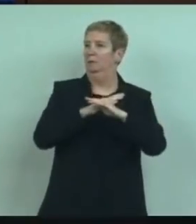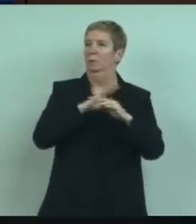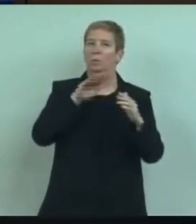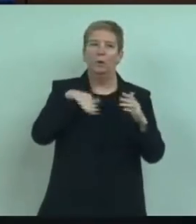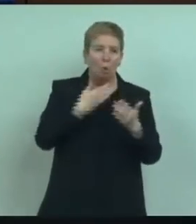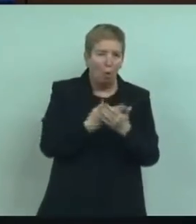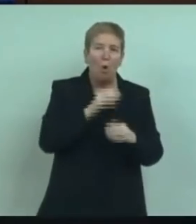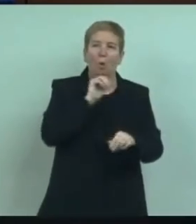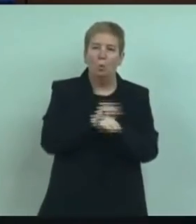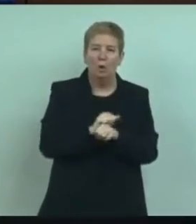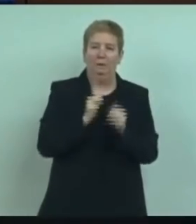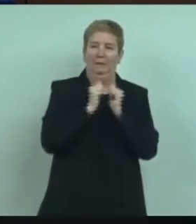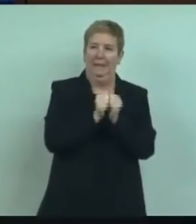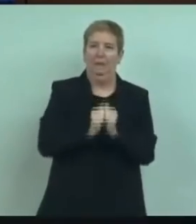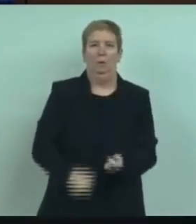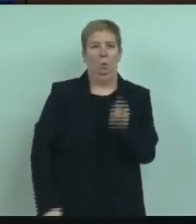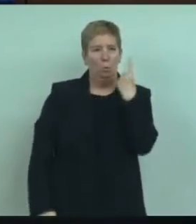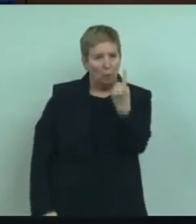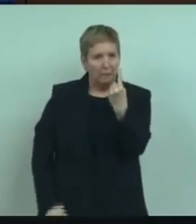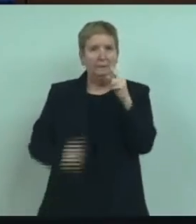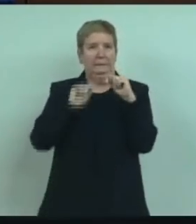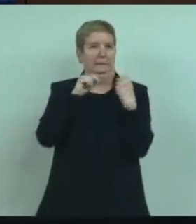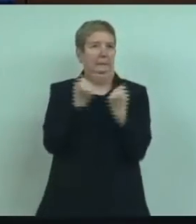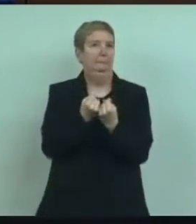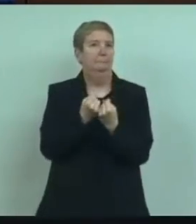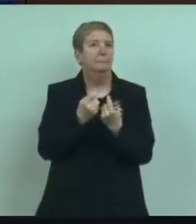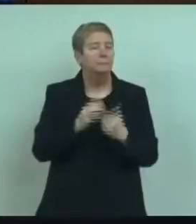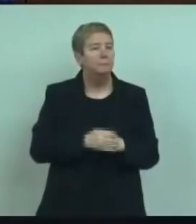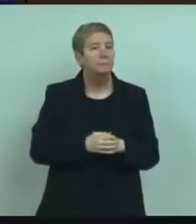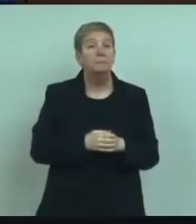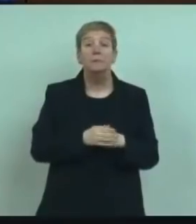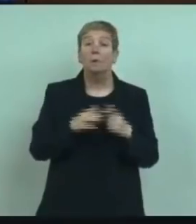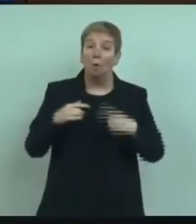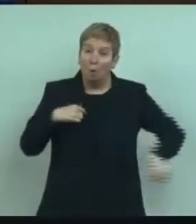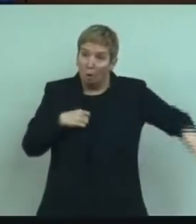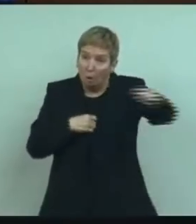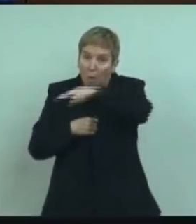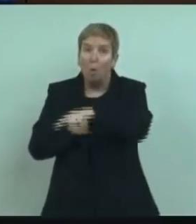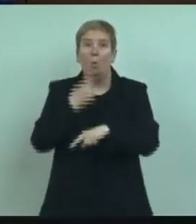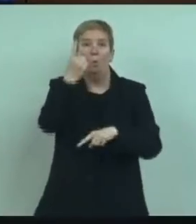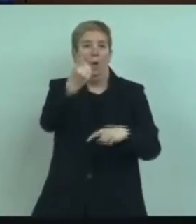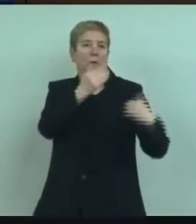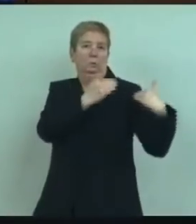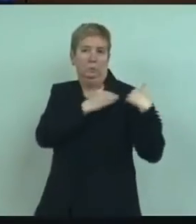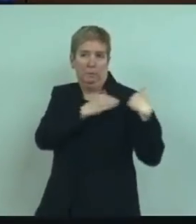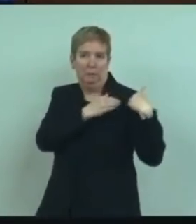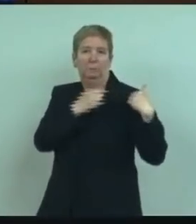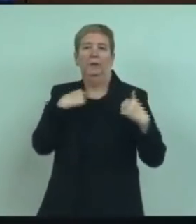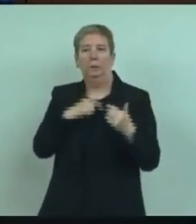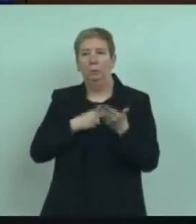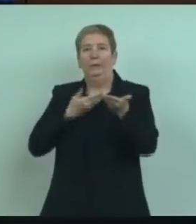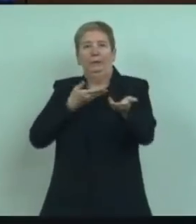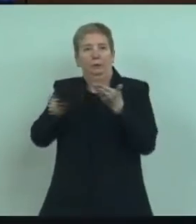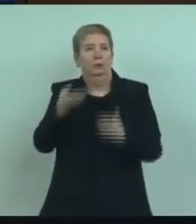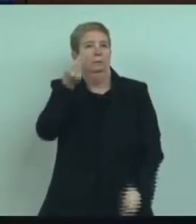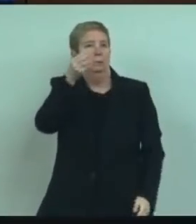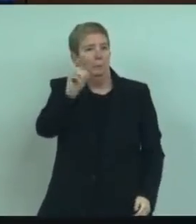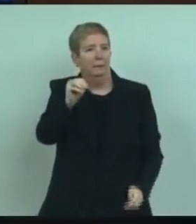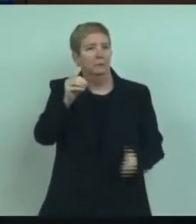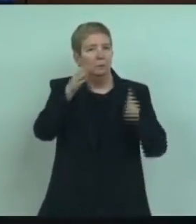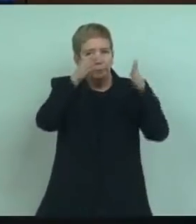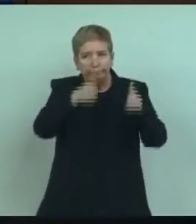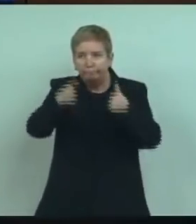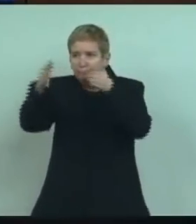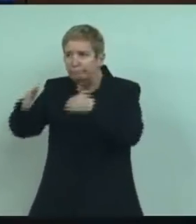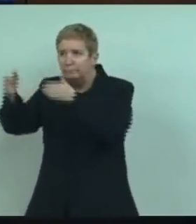We work as one unified team, all with the responsibility to serve every single New Mexican. And in some